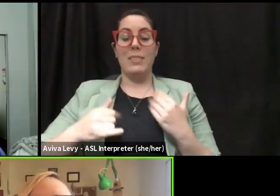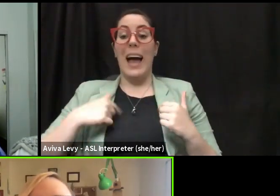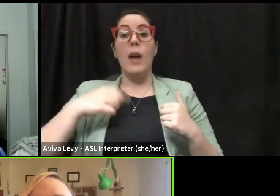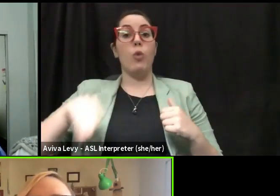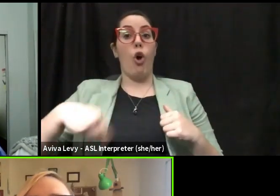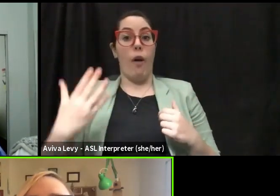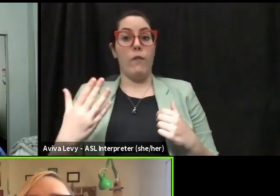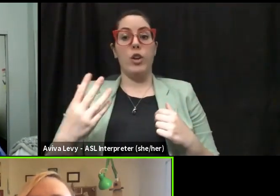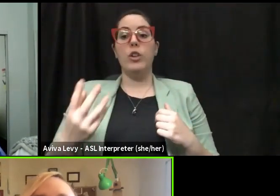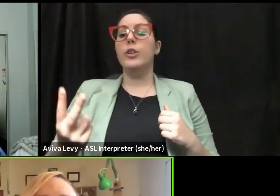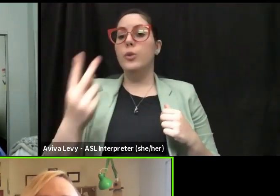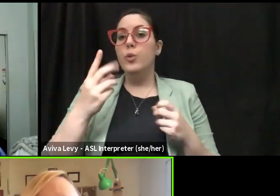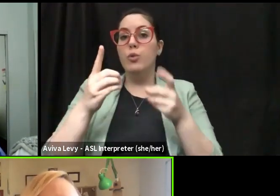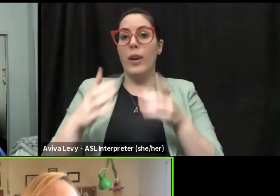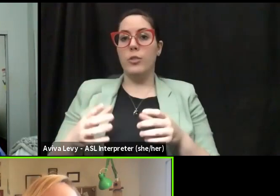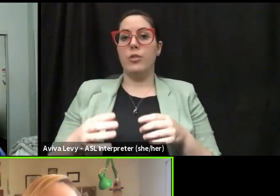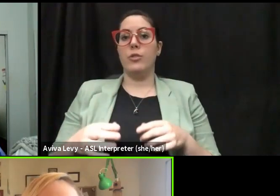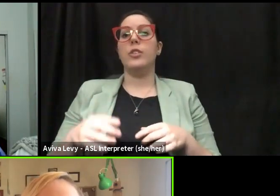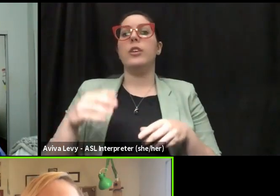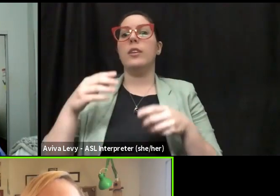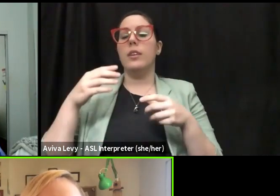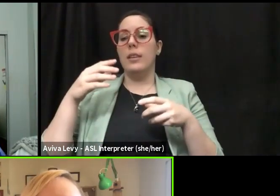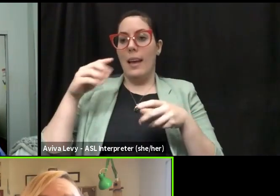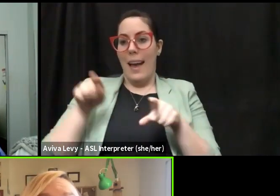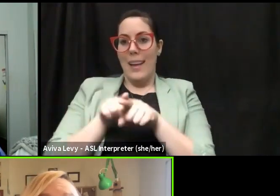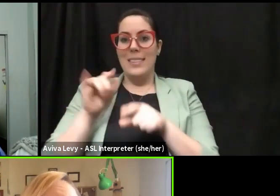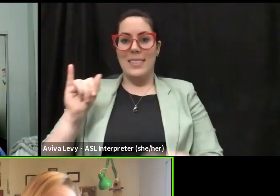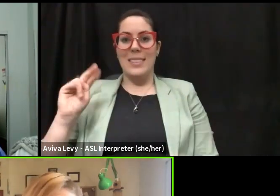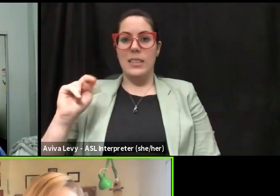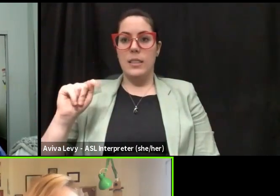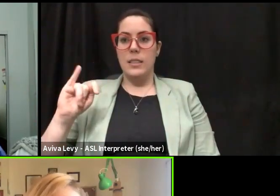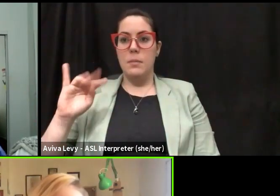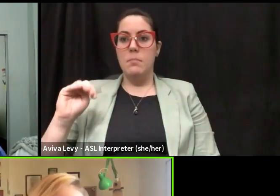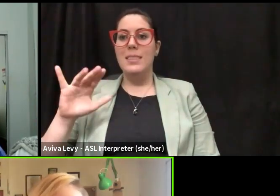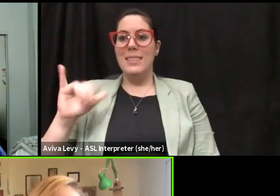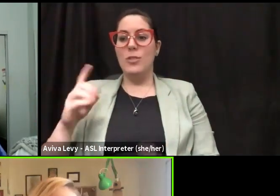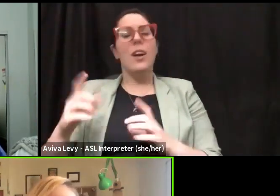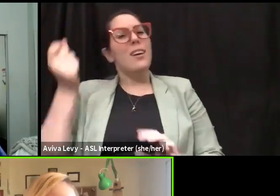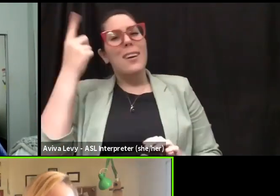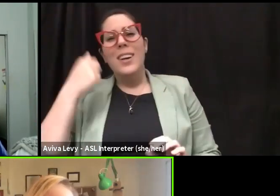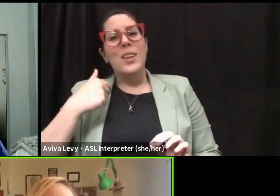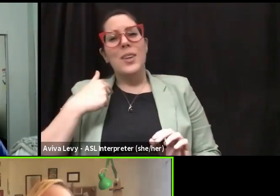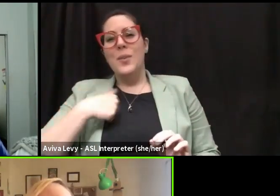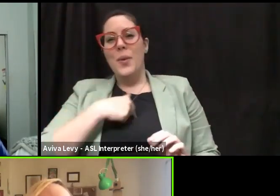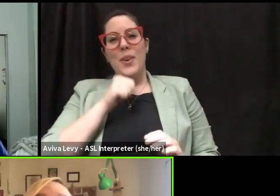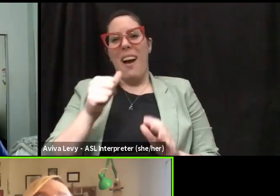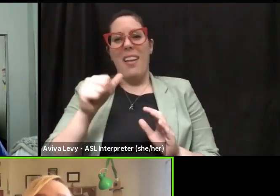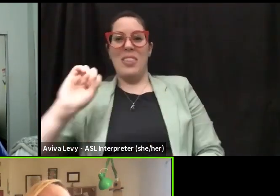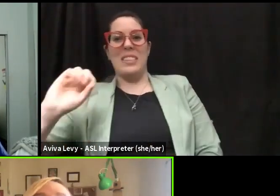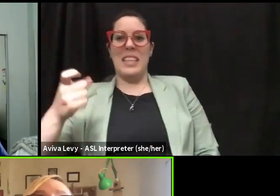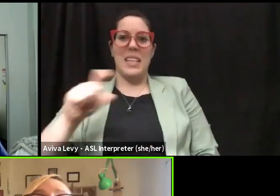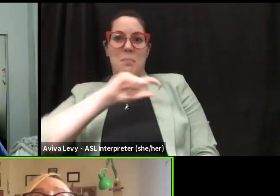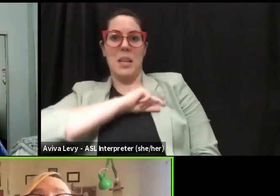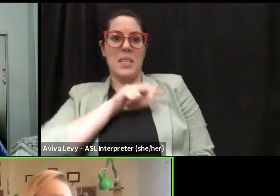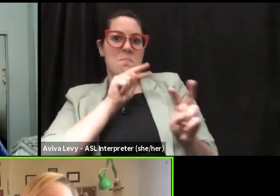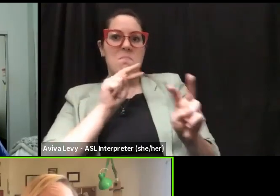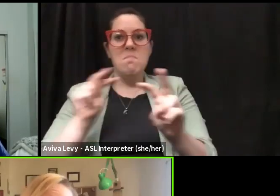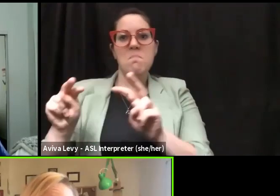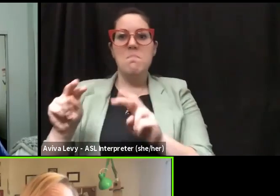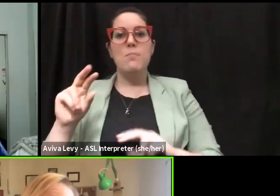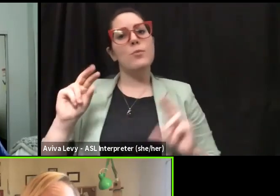because I think intimacy directors, as you said, we're not the sex police. We're here to empower